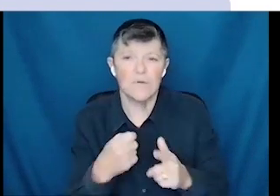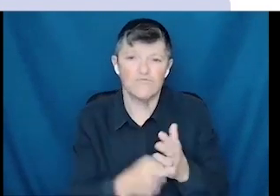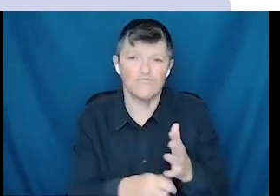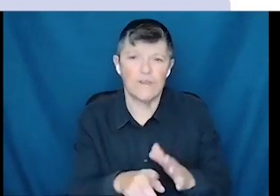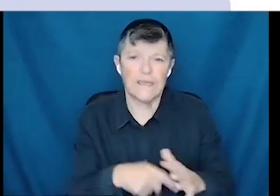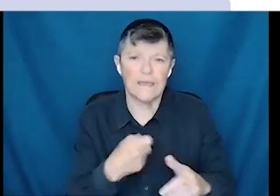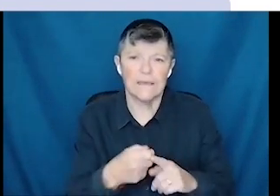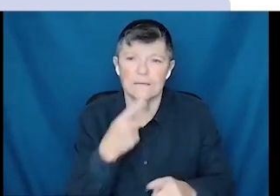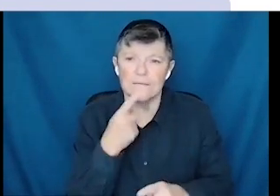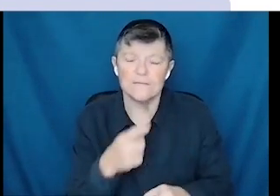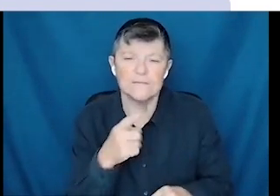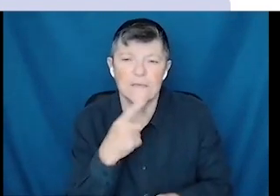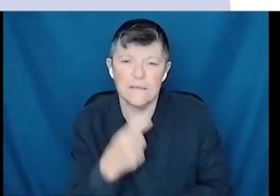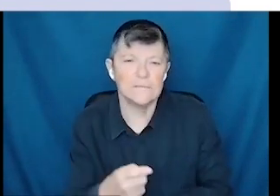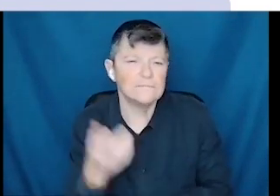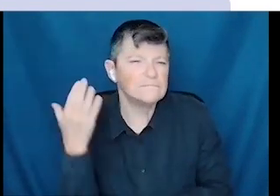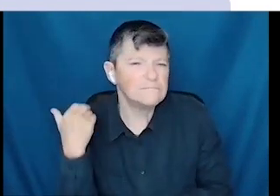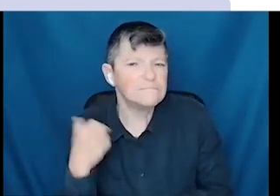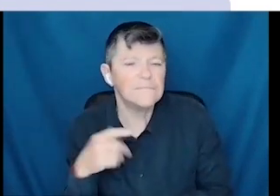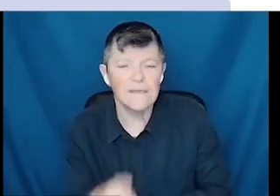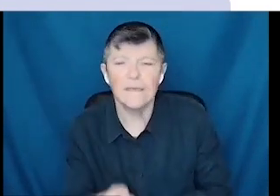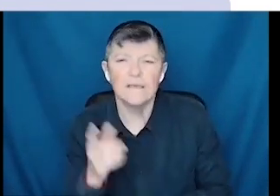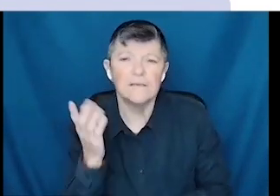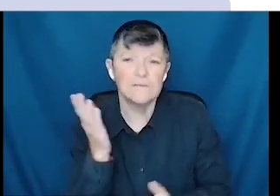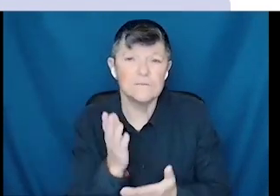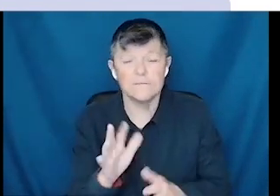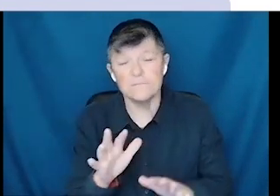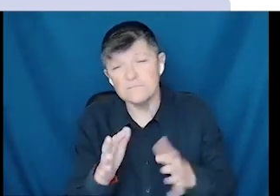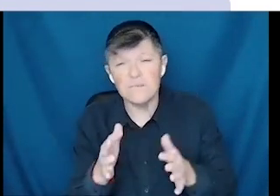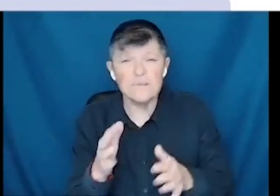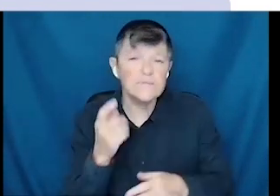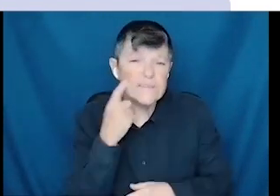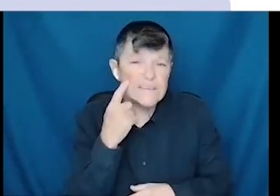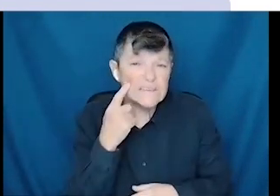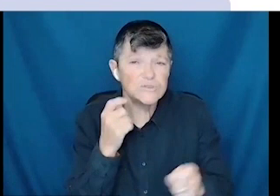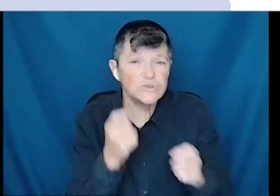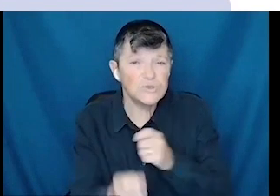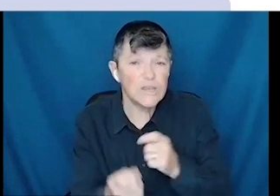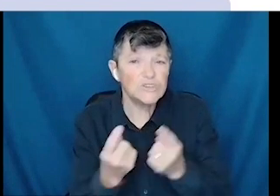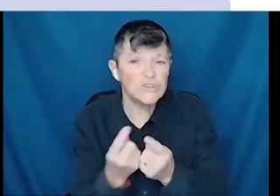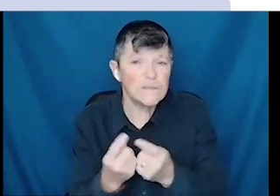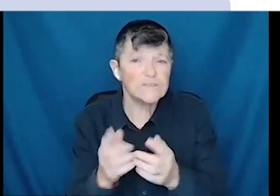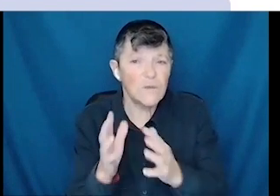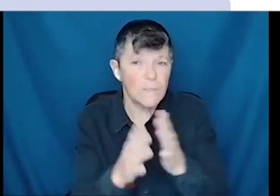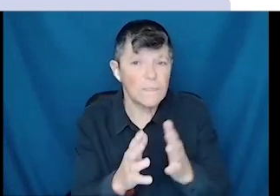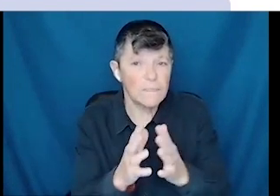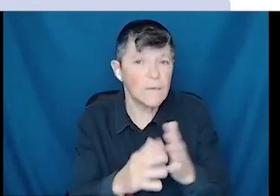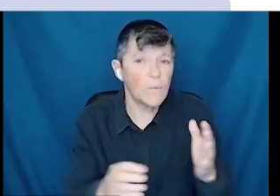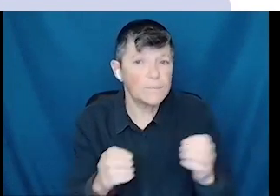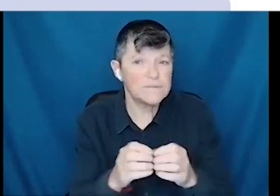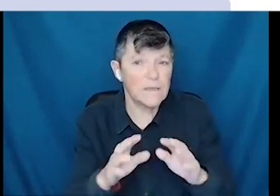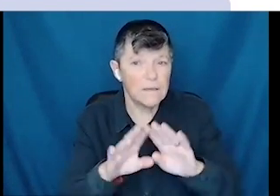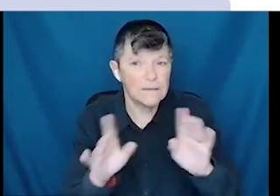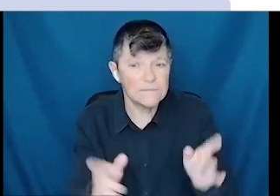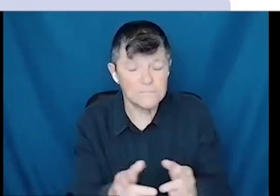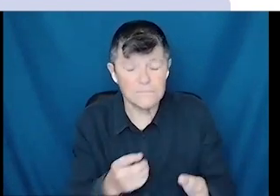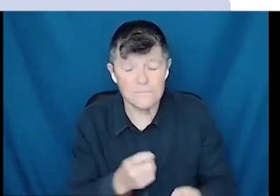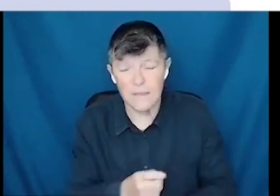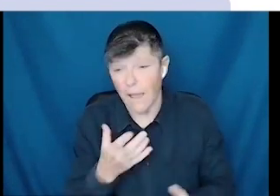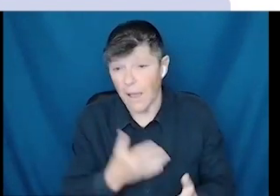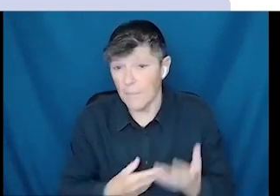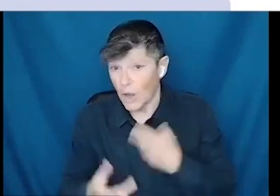it's relatively easy to change things on the website, even though I am learning the ropes at the